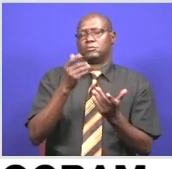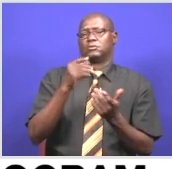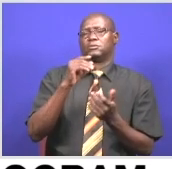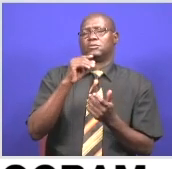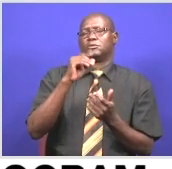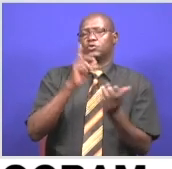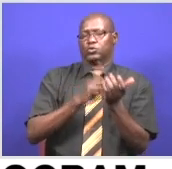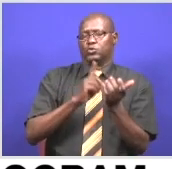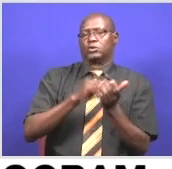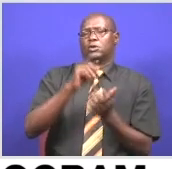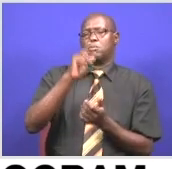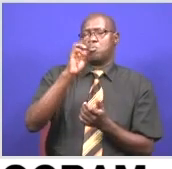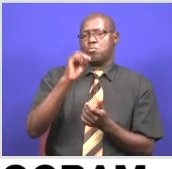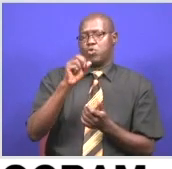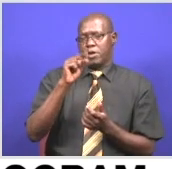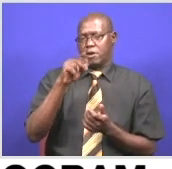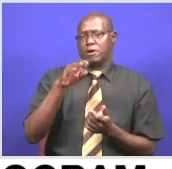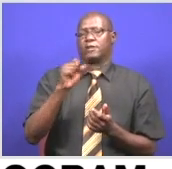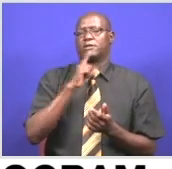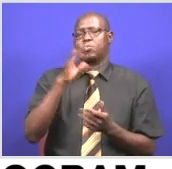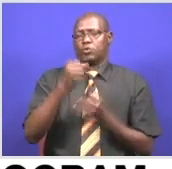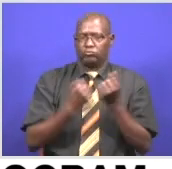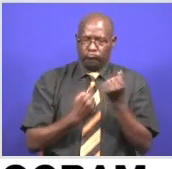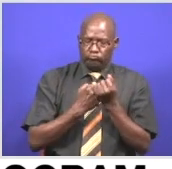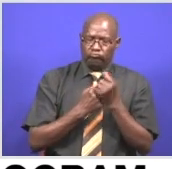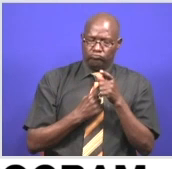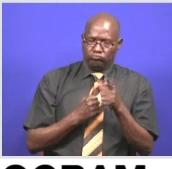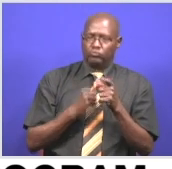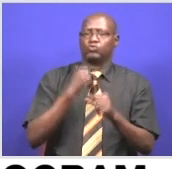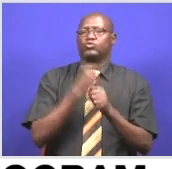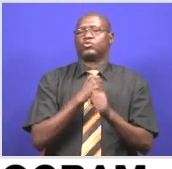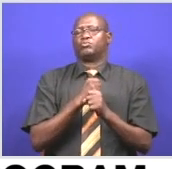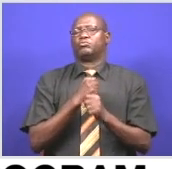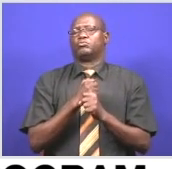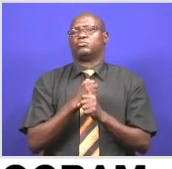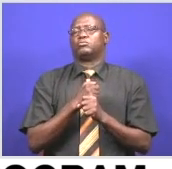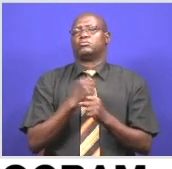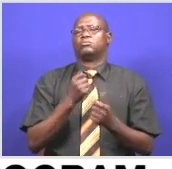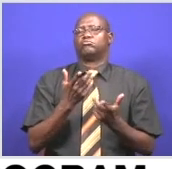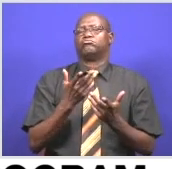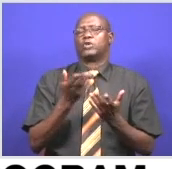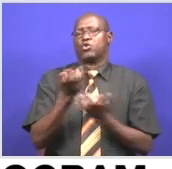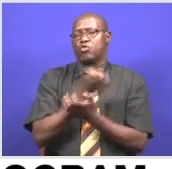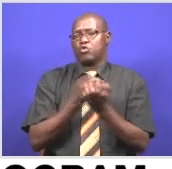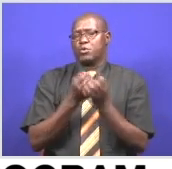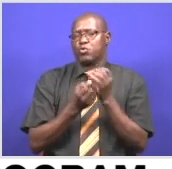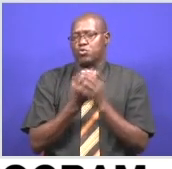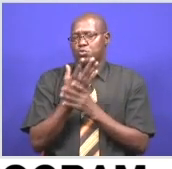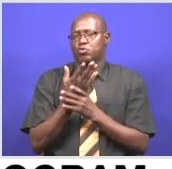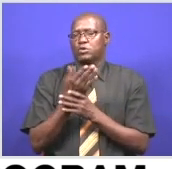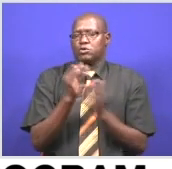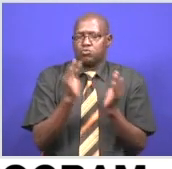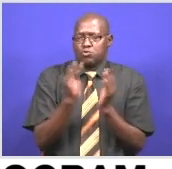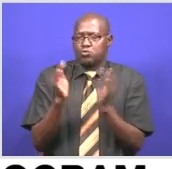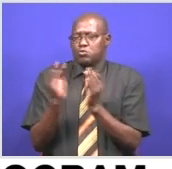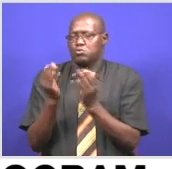in the initiative, saying it will facilitate job creation and economic growth through providing micro, small and medium entrepreneurs